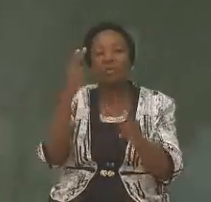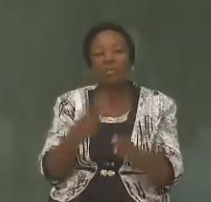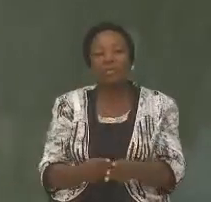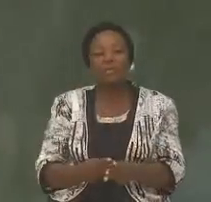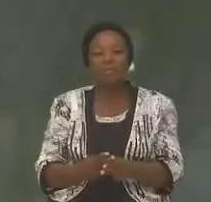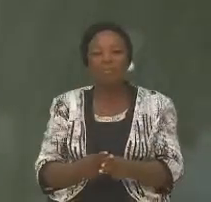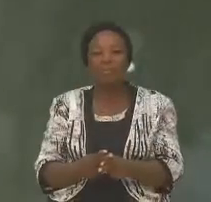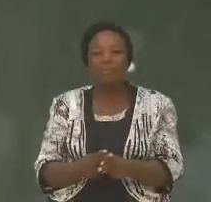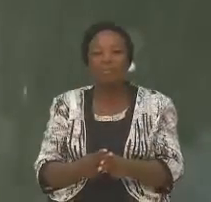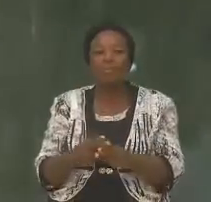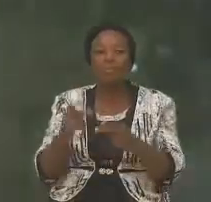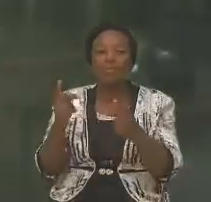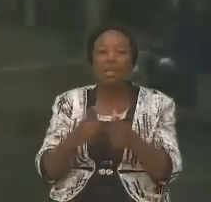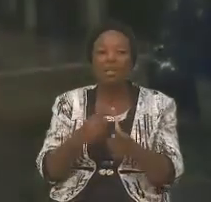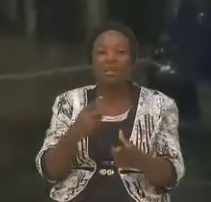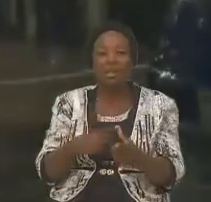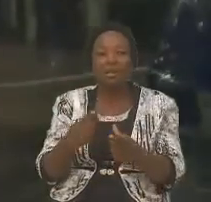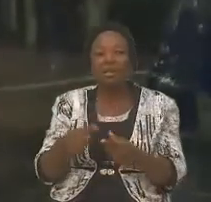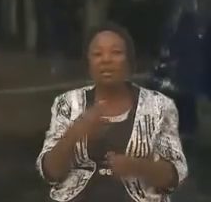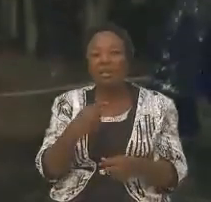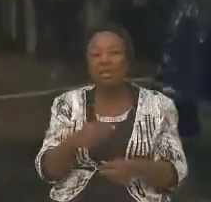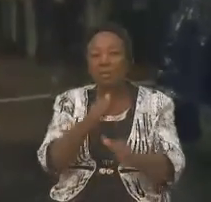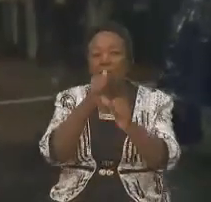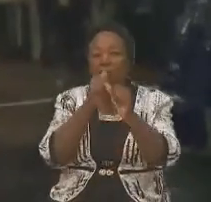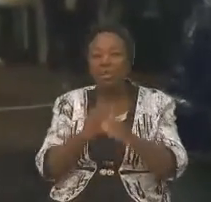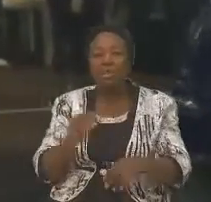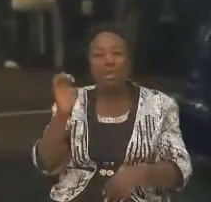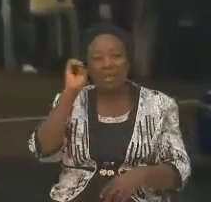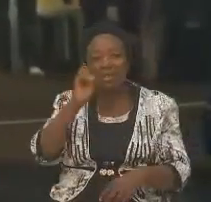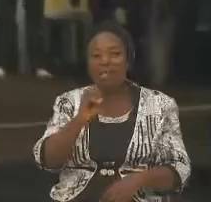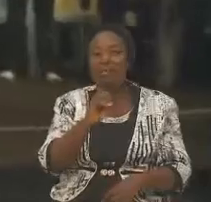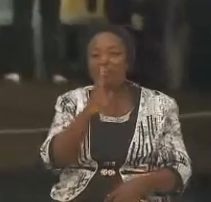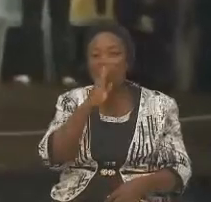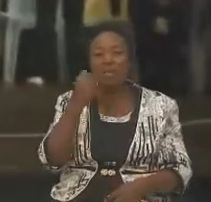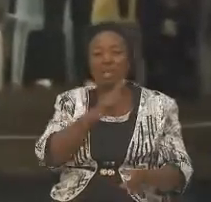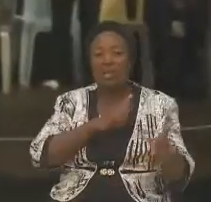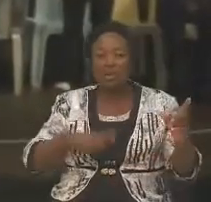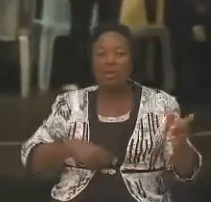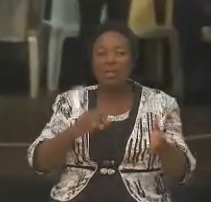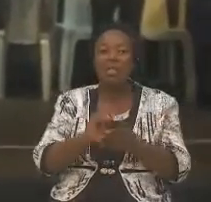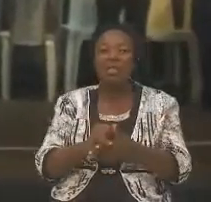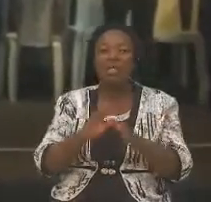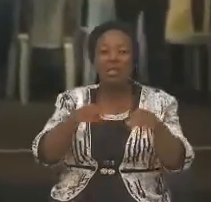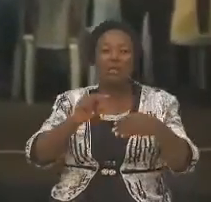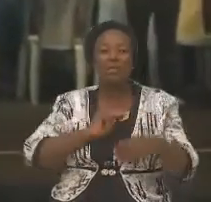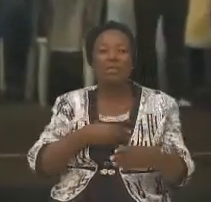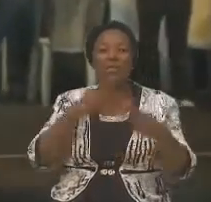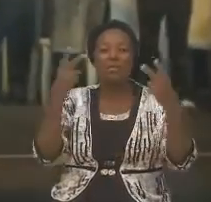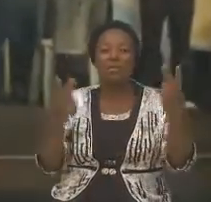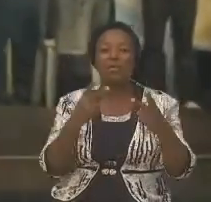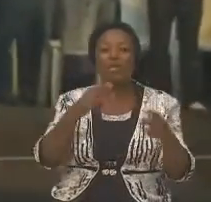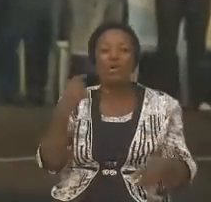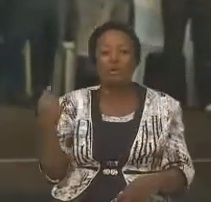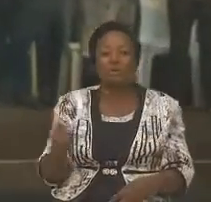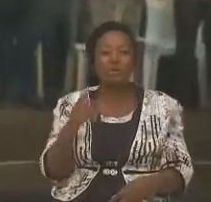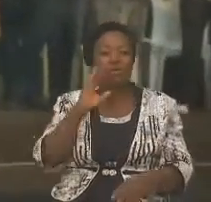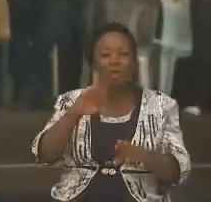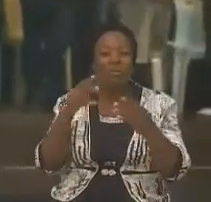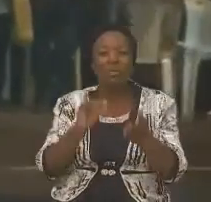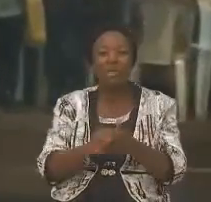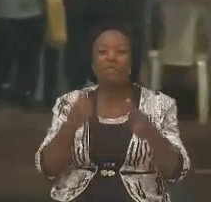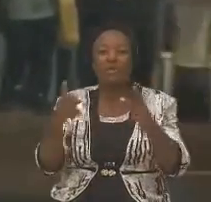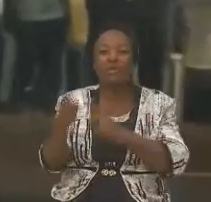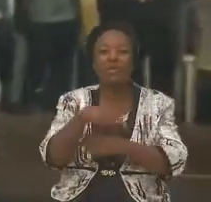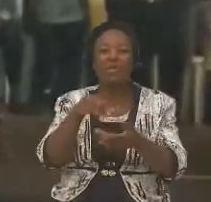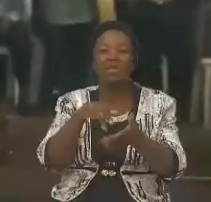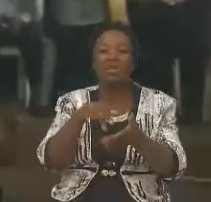in Jesus' name. Blessed be the Lord that grants us the victory always. He will grant you the